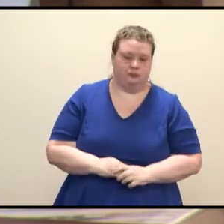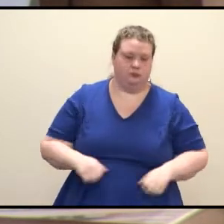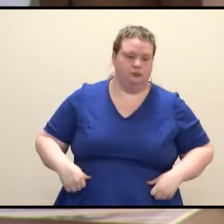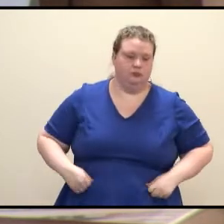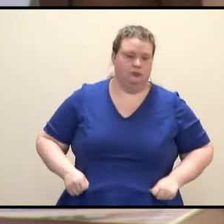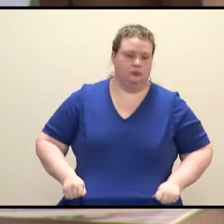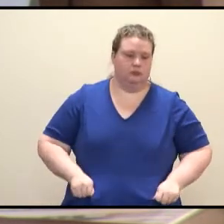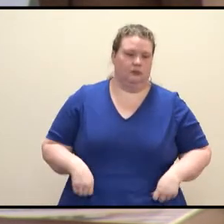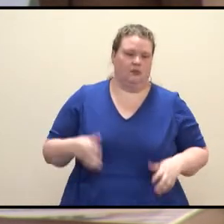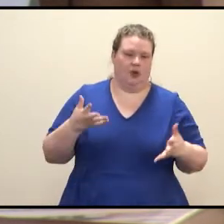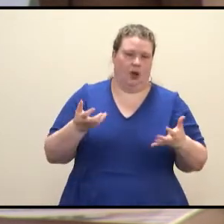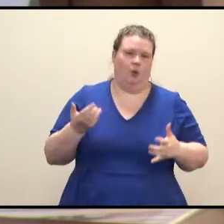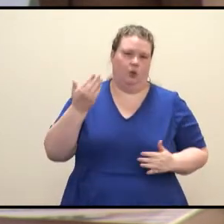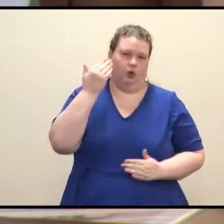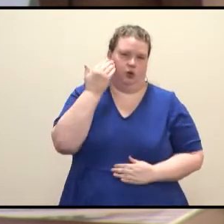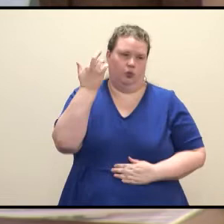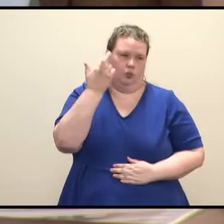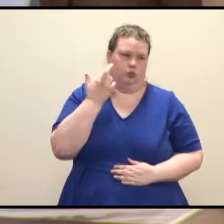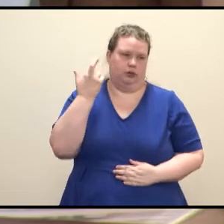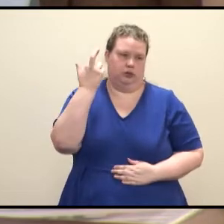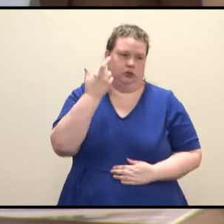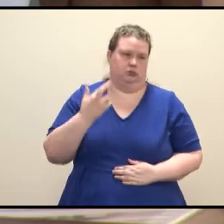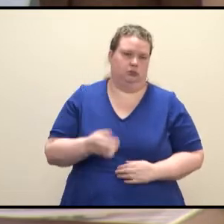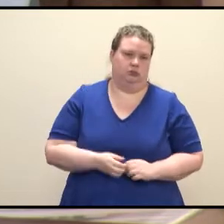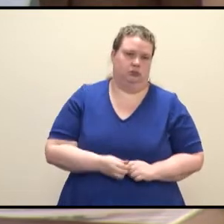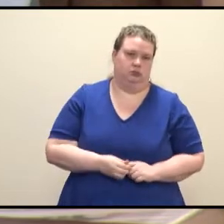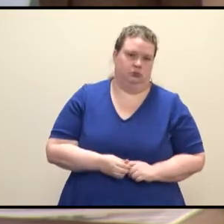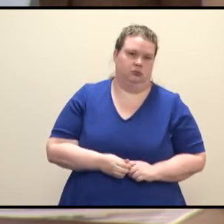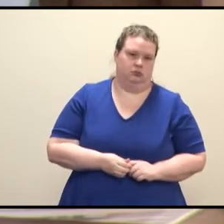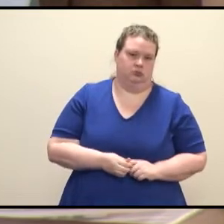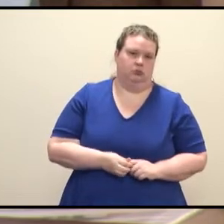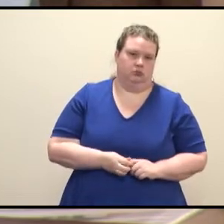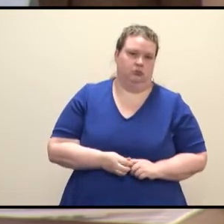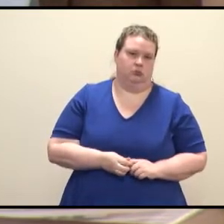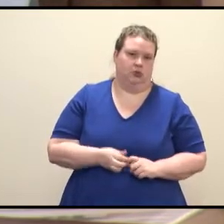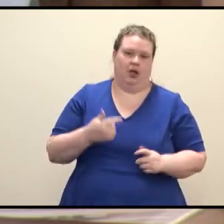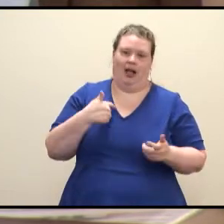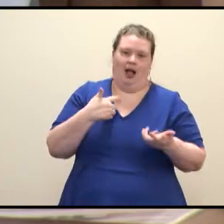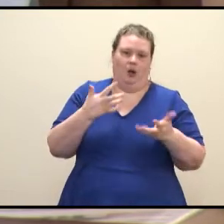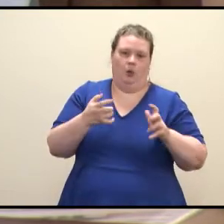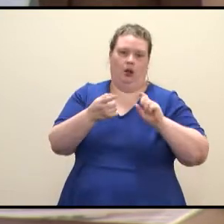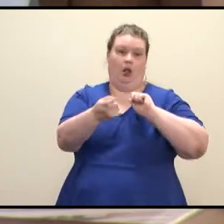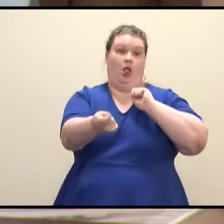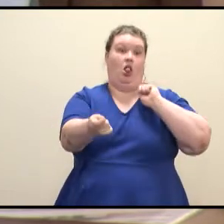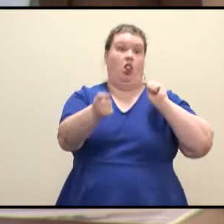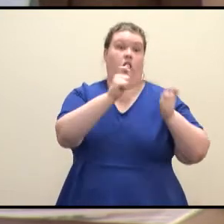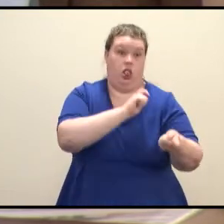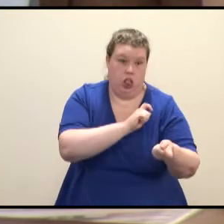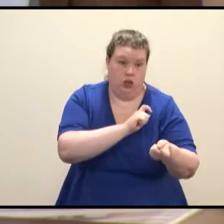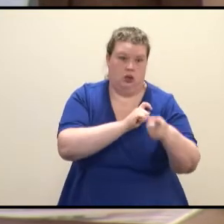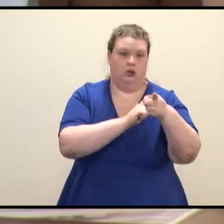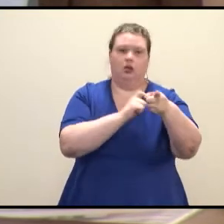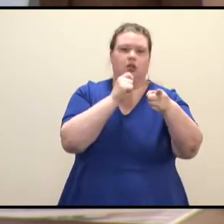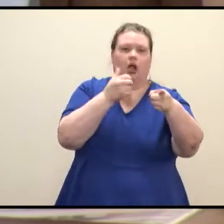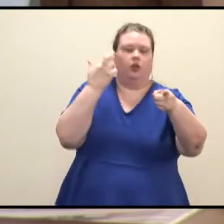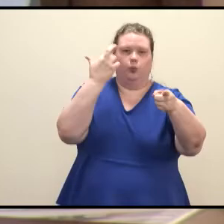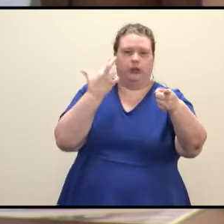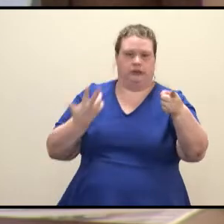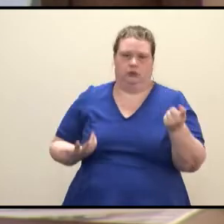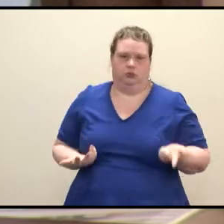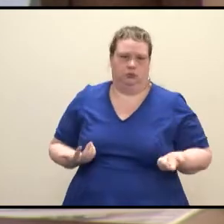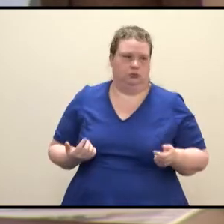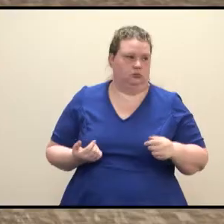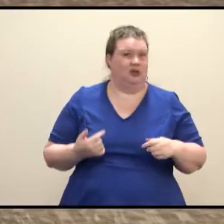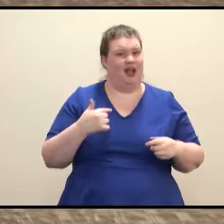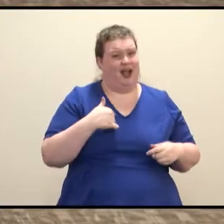I'd like to know what that is before we invest a lot of change in the thing that's not maybe the thing. I think I